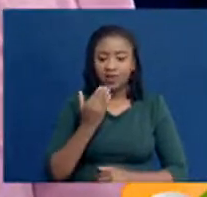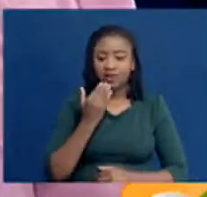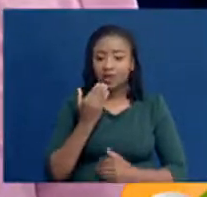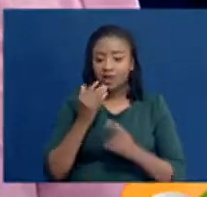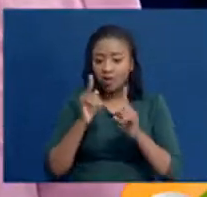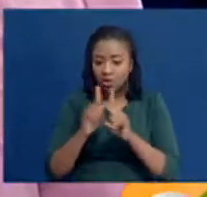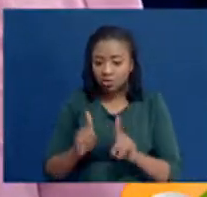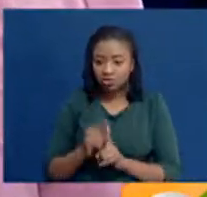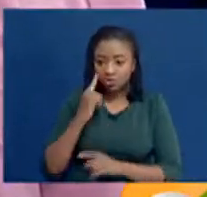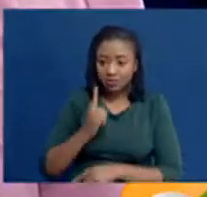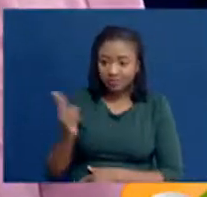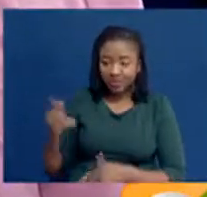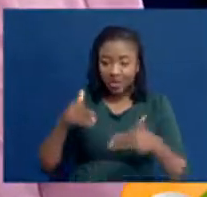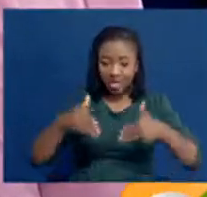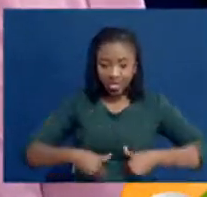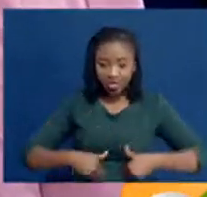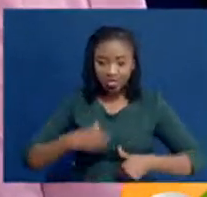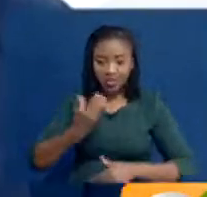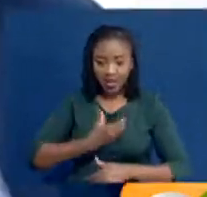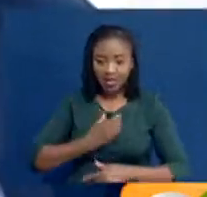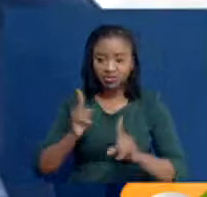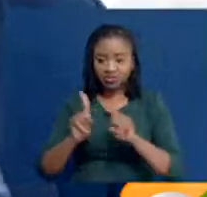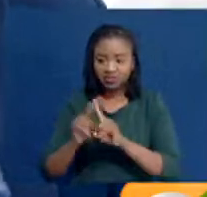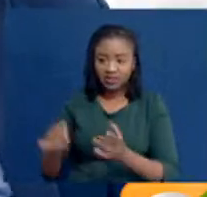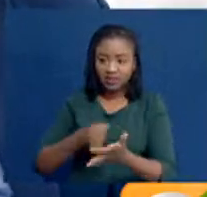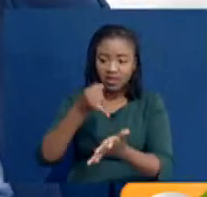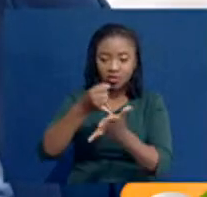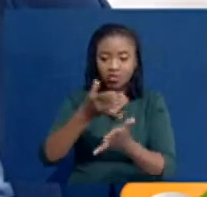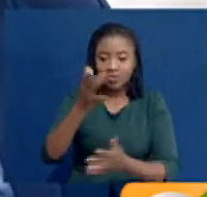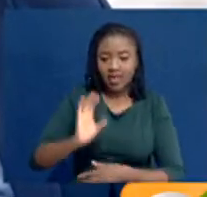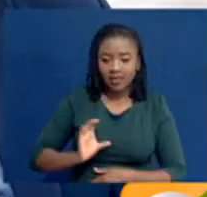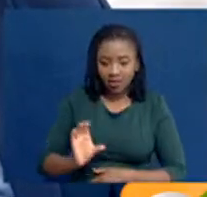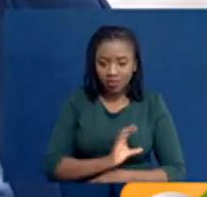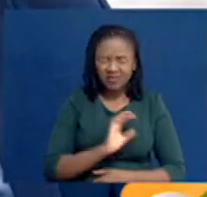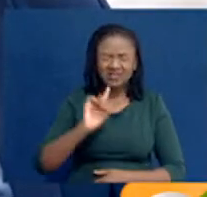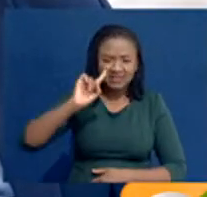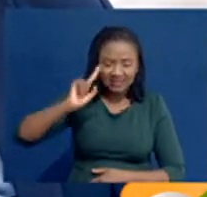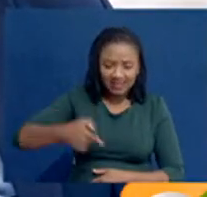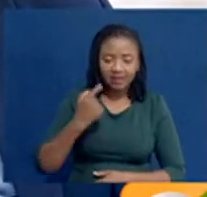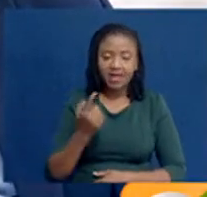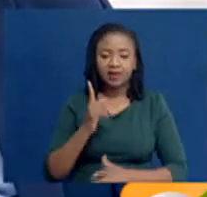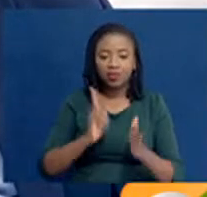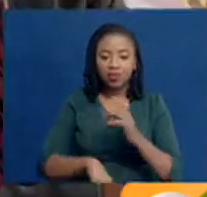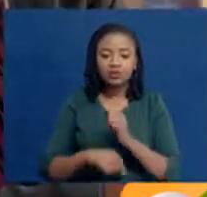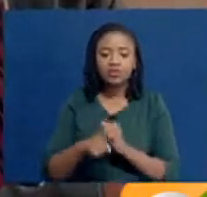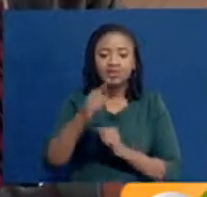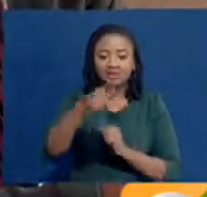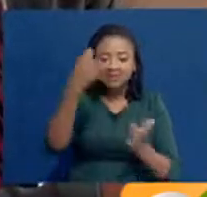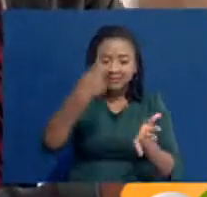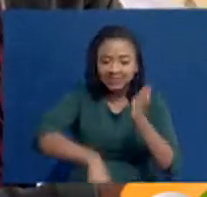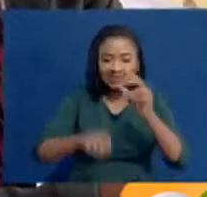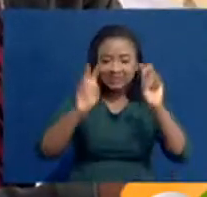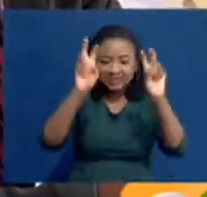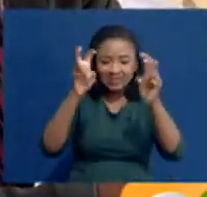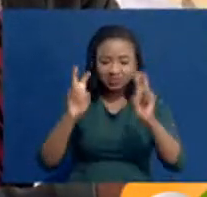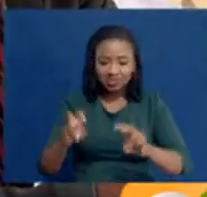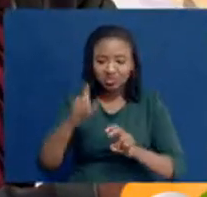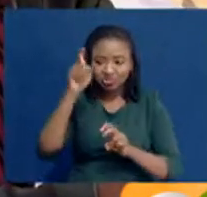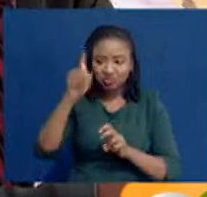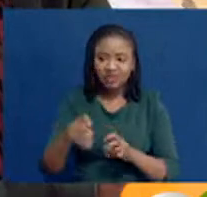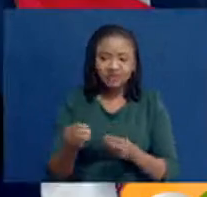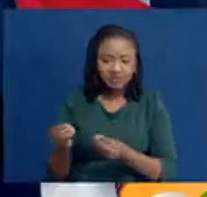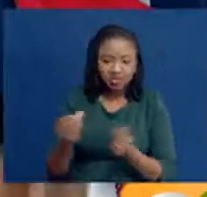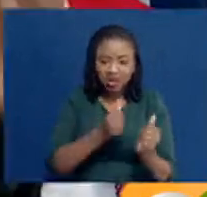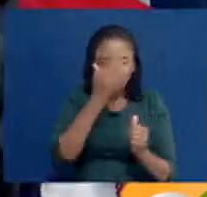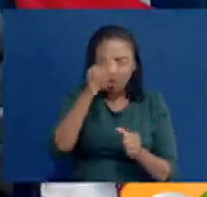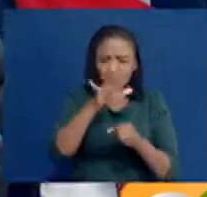The Youth Council also came before the committee demanding that the taxation issue be promptly addressed as it was overburdening the